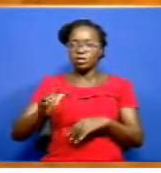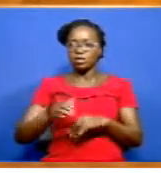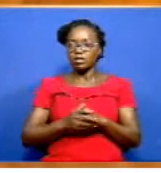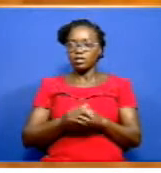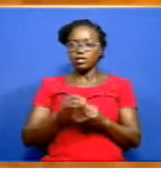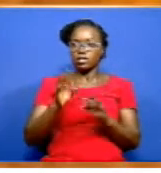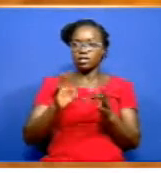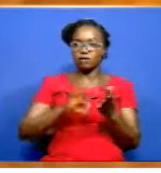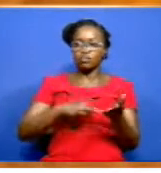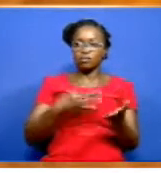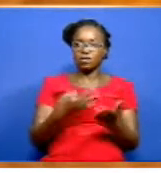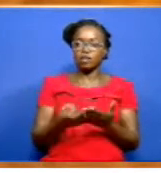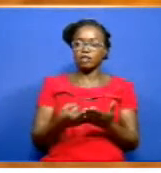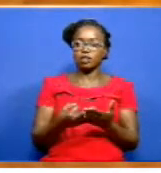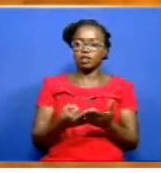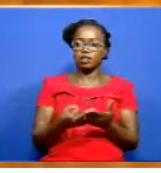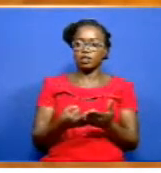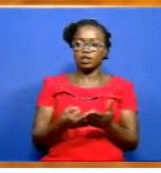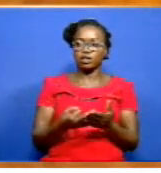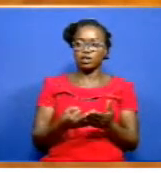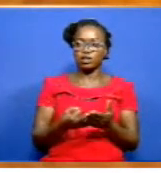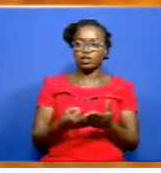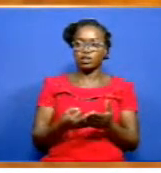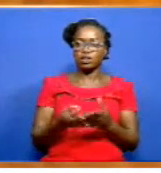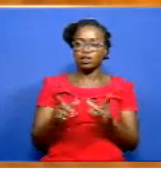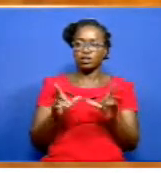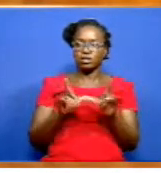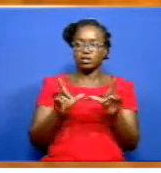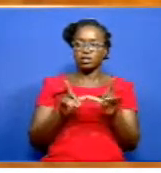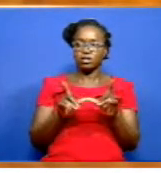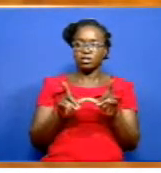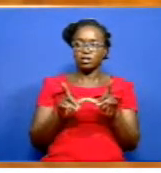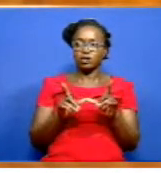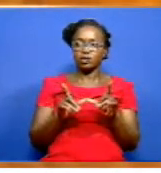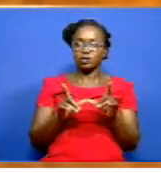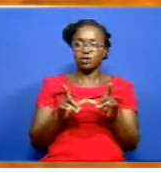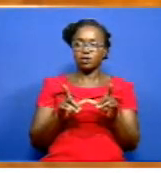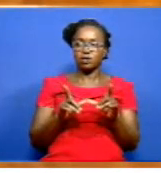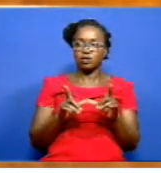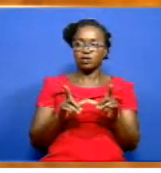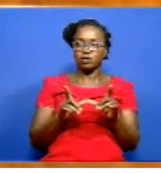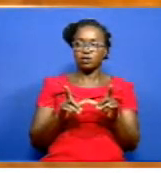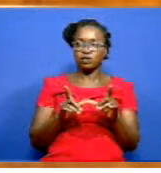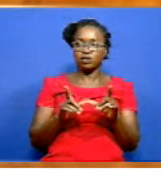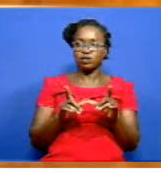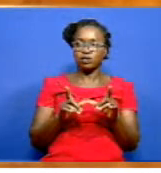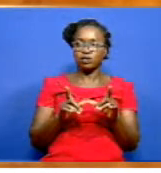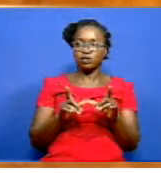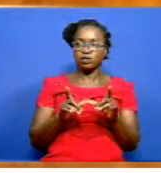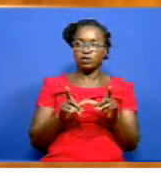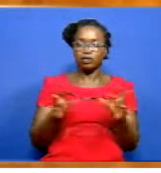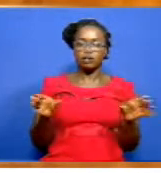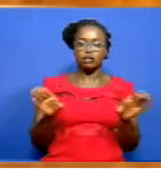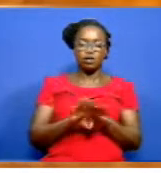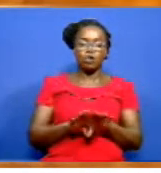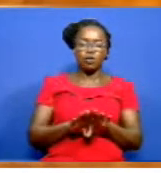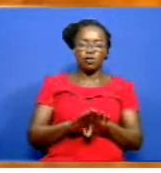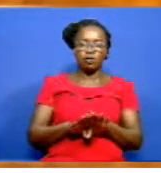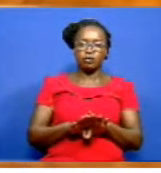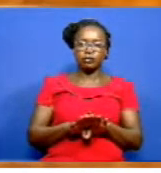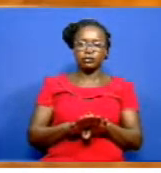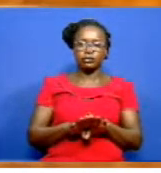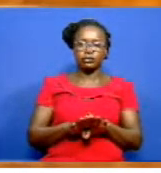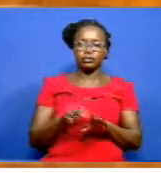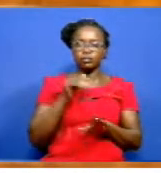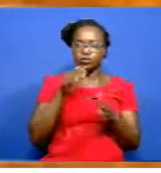Failure of which, if you don't have such a certificate, you presume yourself to be closed and not to